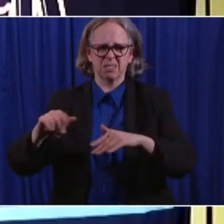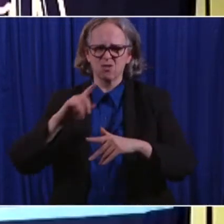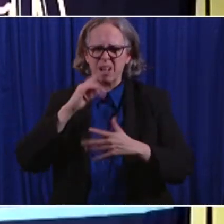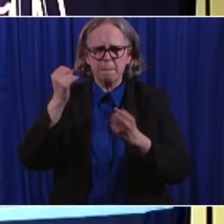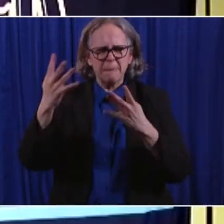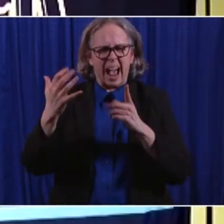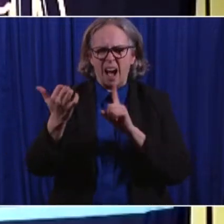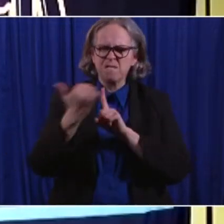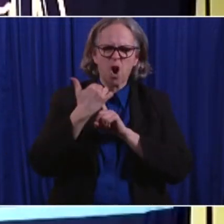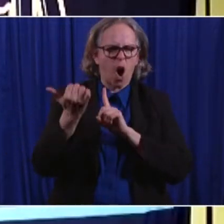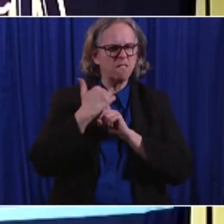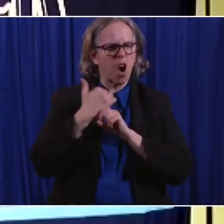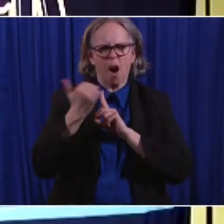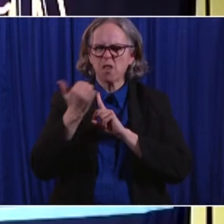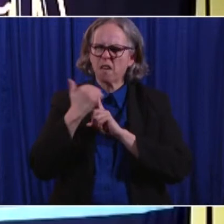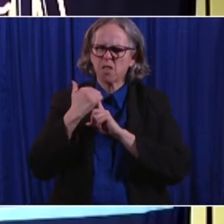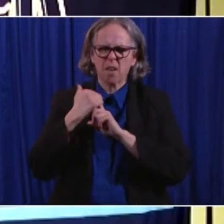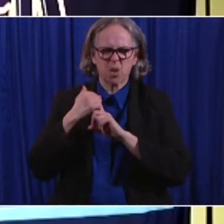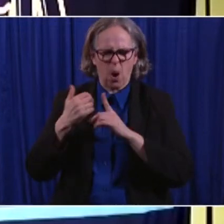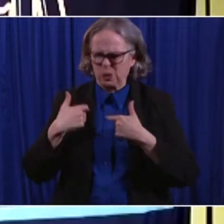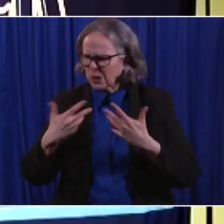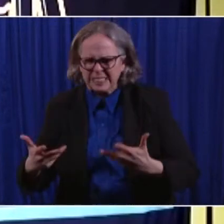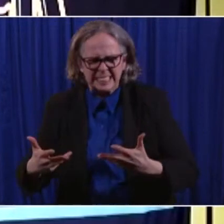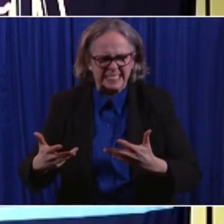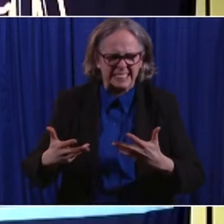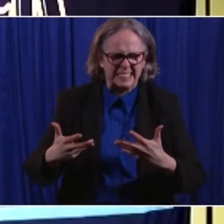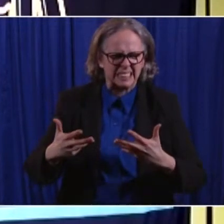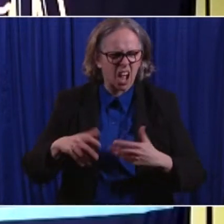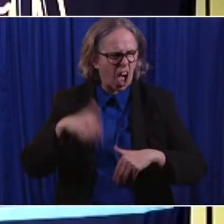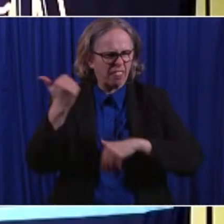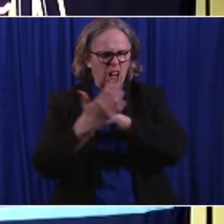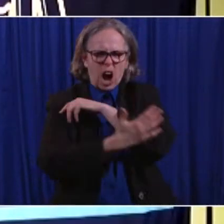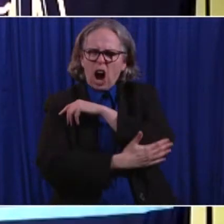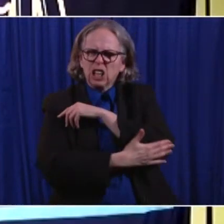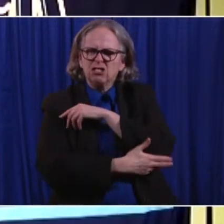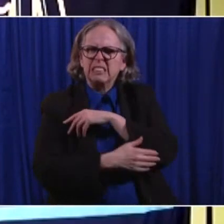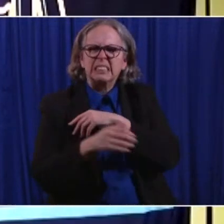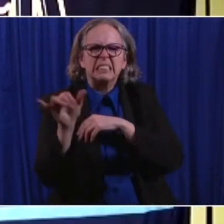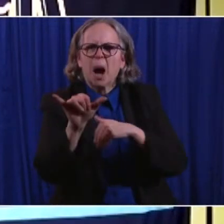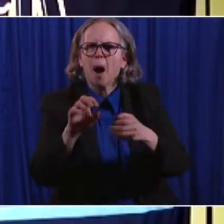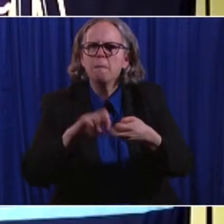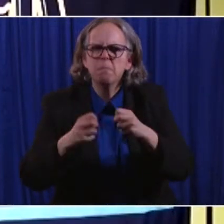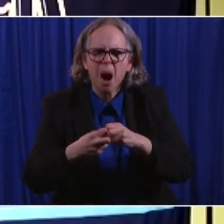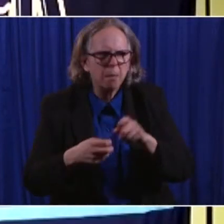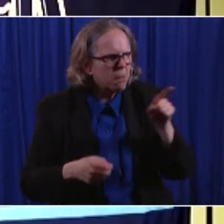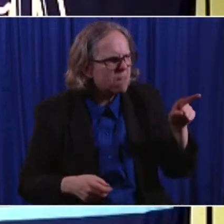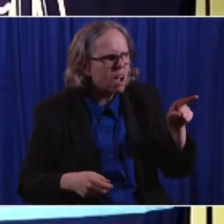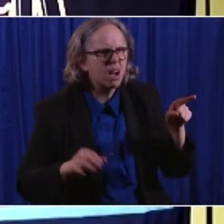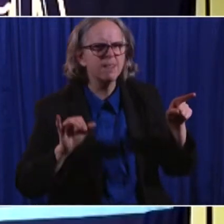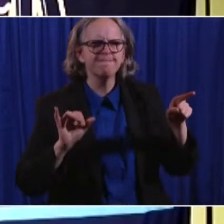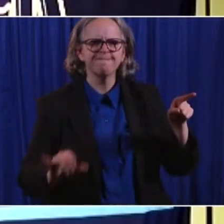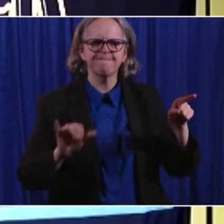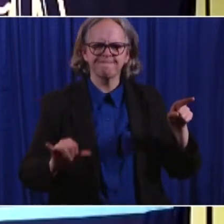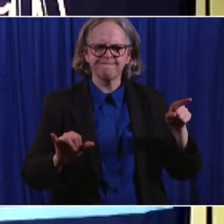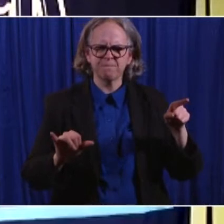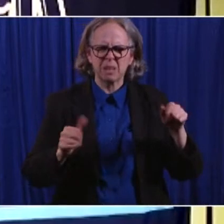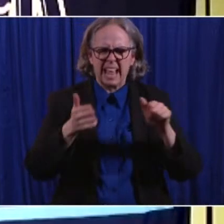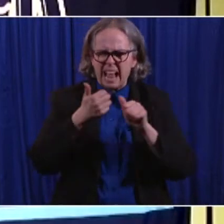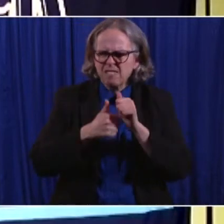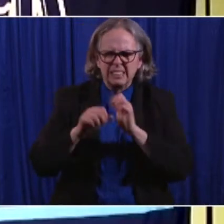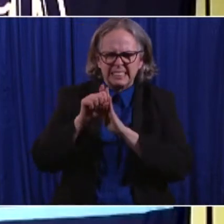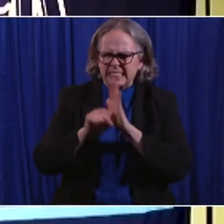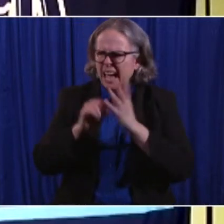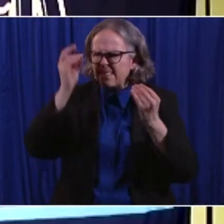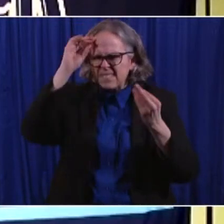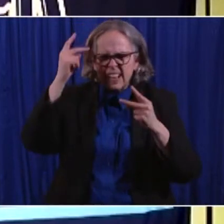Russia, China, Nigeria, and other places around the world. Every state has been developing their own technology and